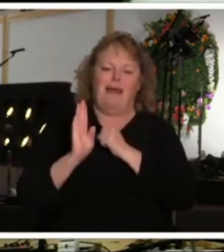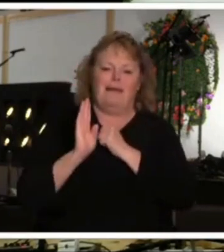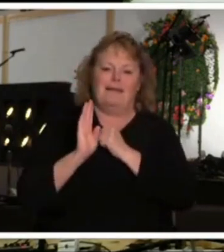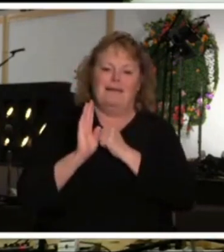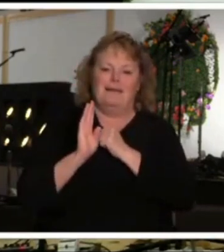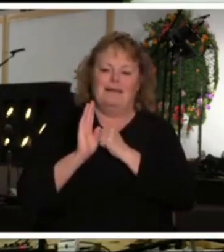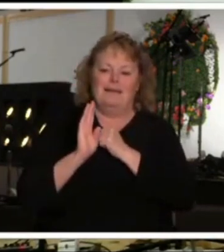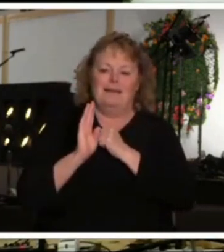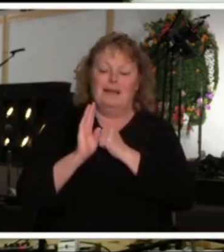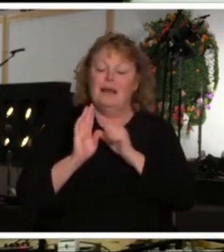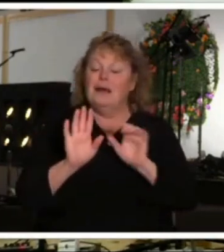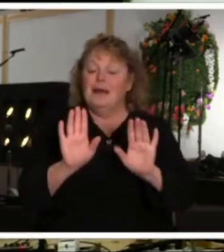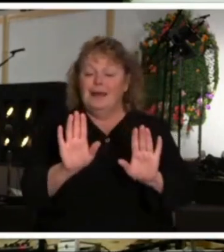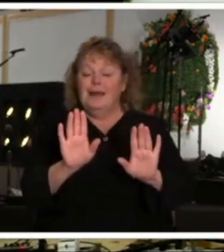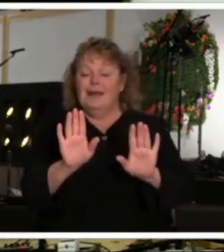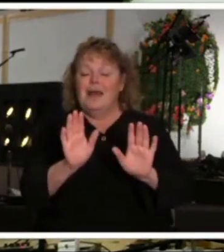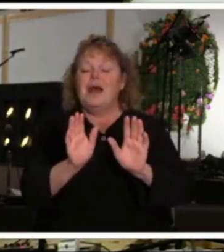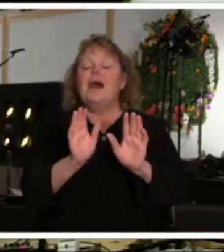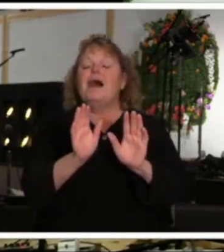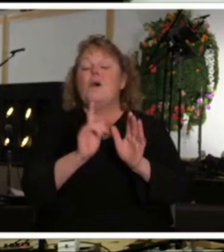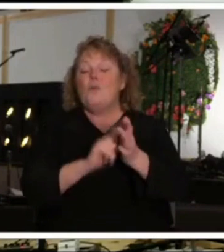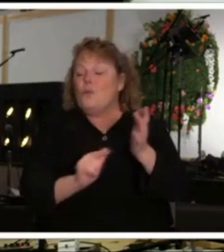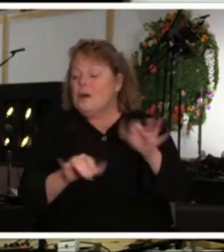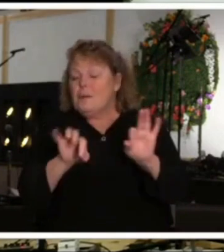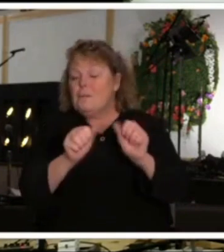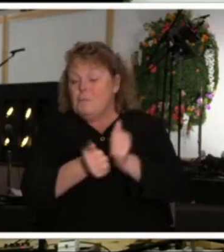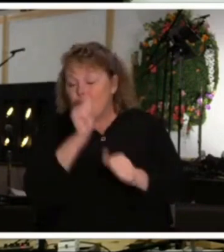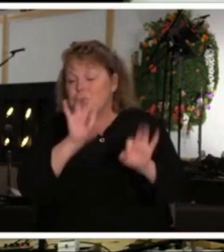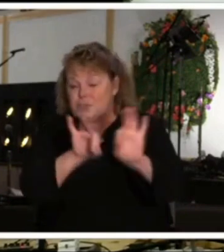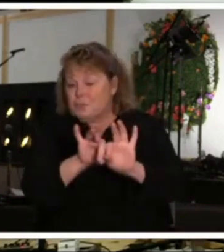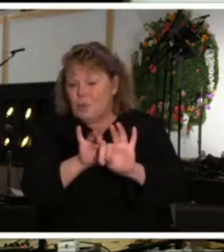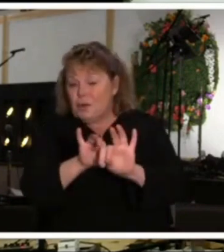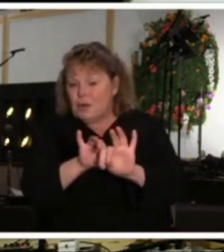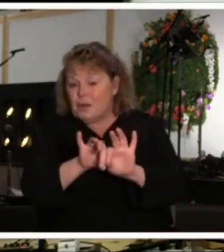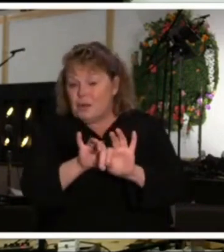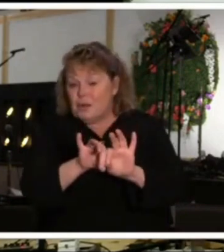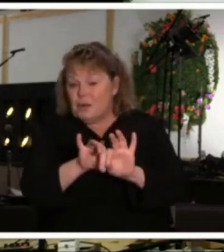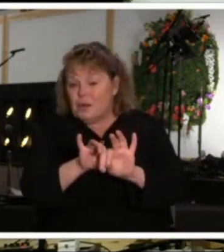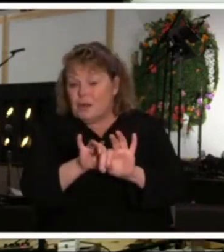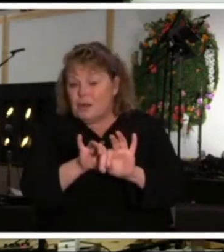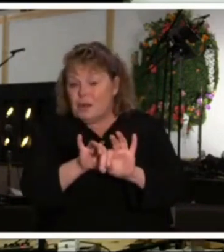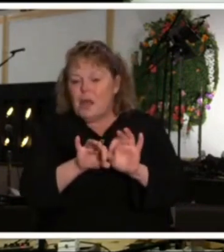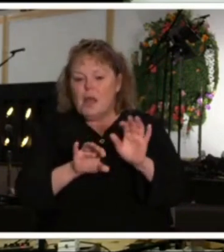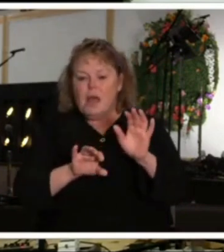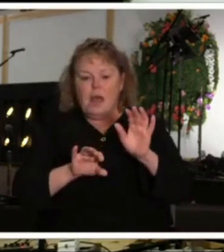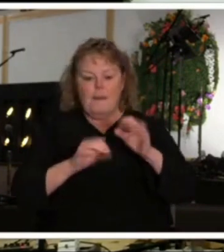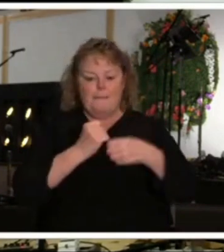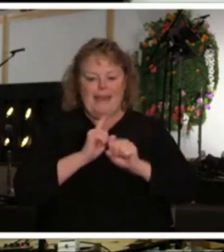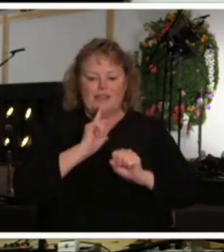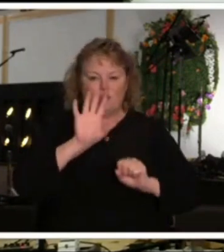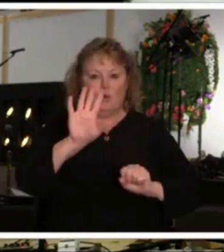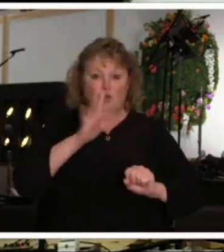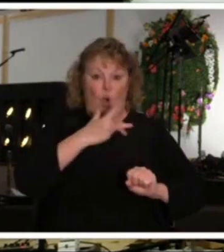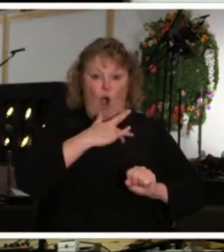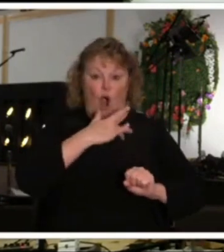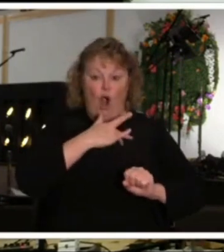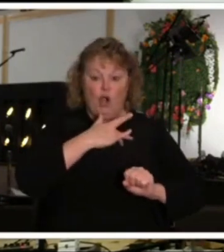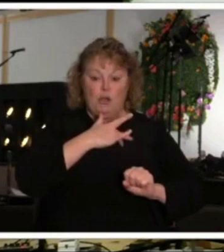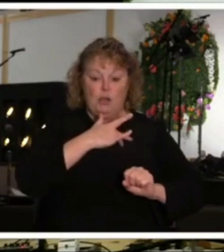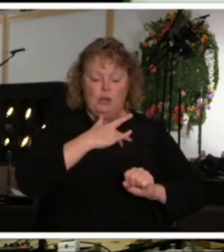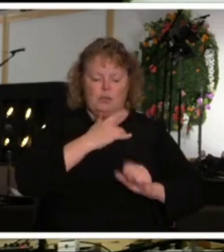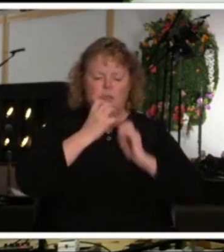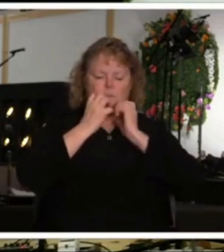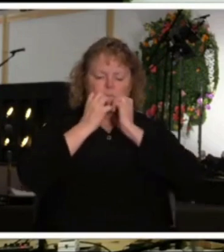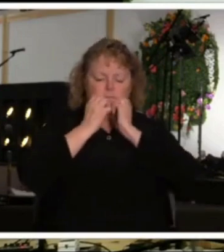the most important thing that you can do is to develop a heart for God, your own personal heart